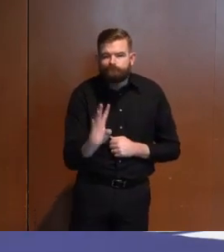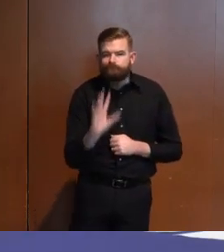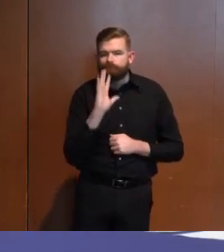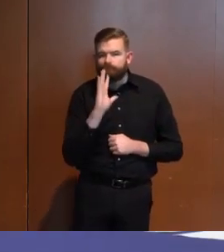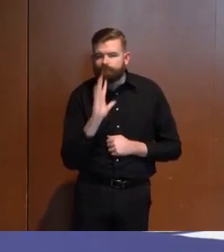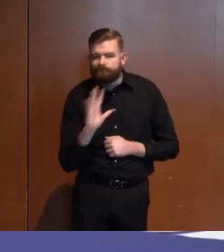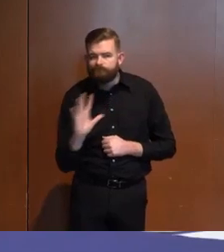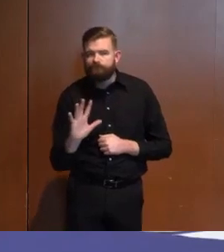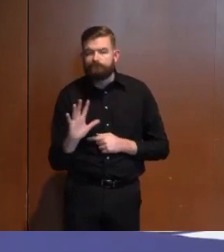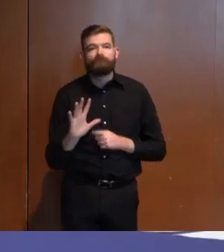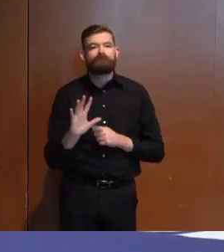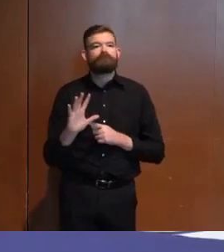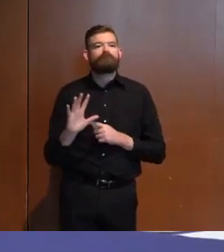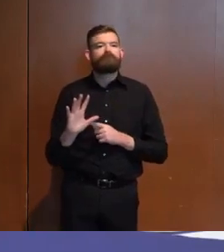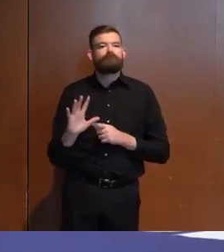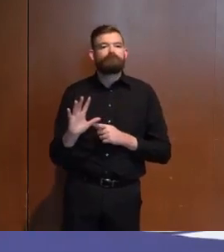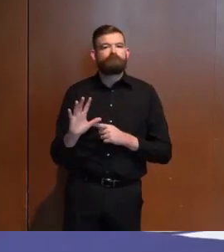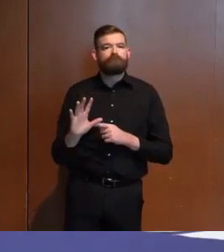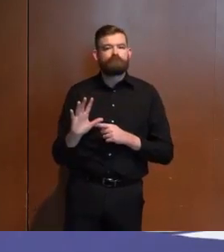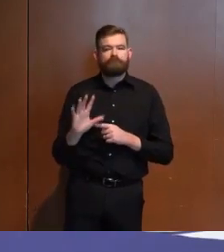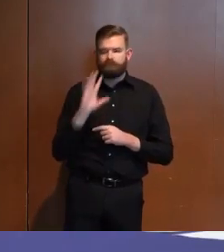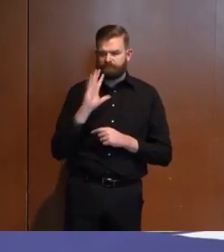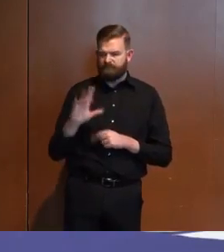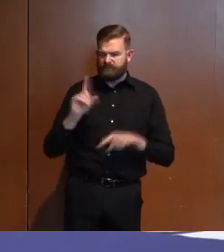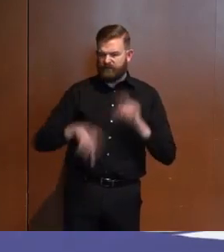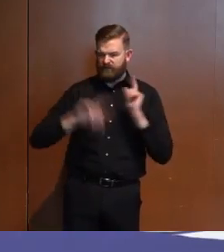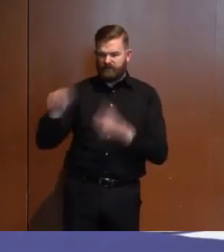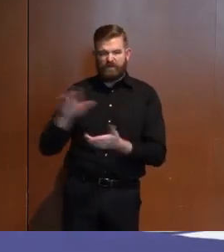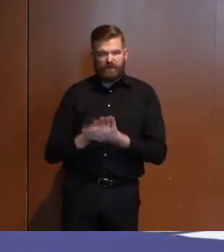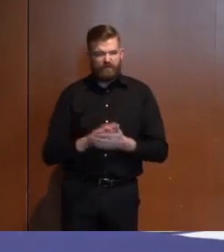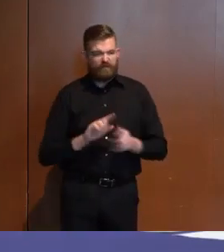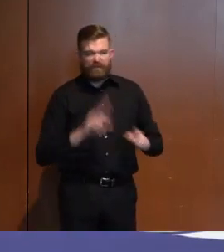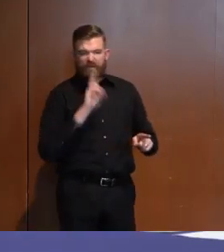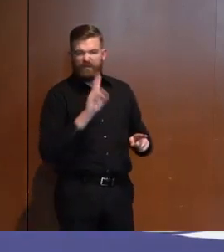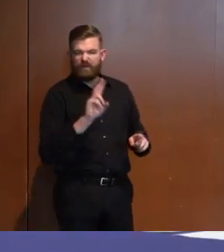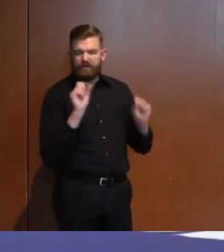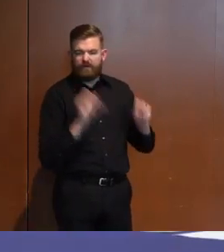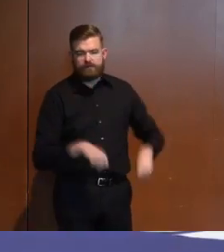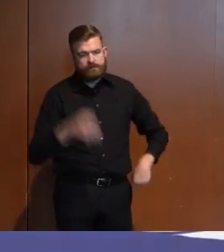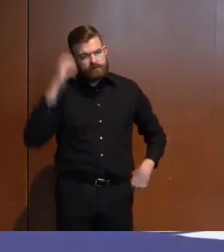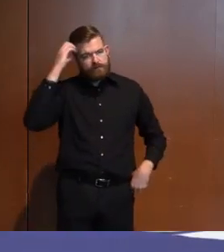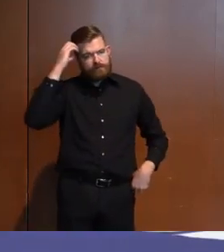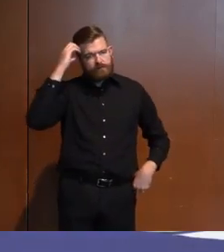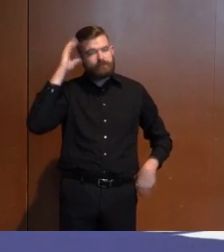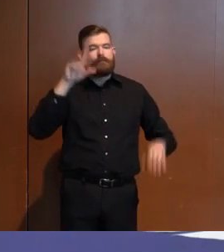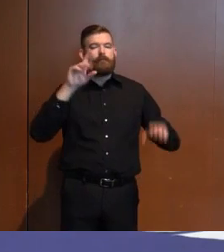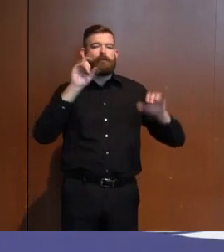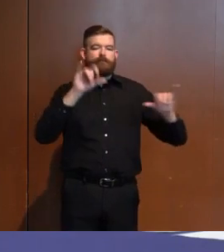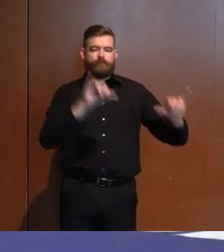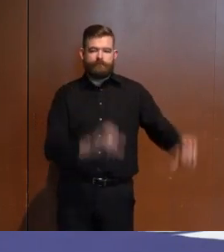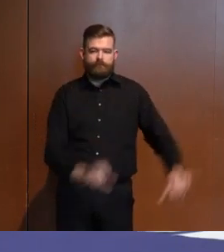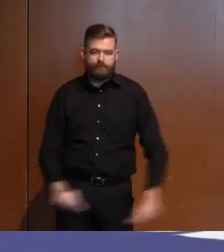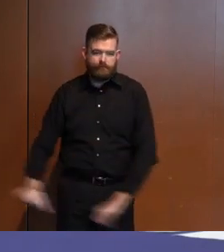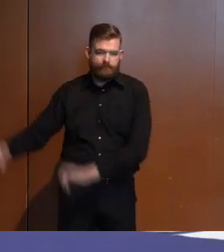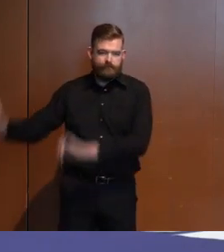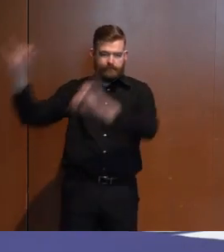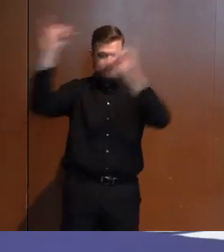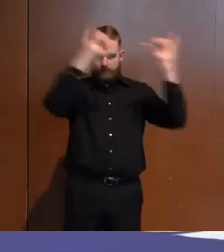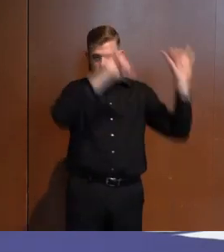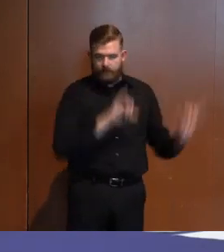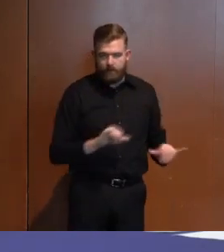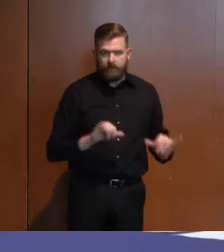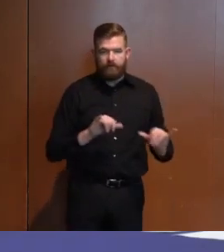populations. You've got to, you sort of either you're in or you're out. And as I've said from the get-go, we couldn't get all of that there at the same